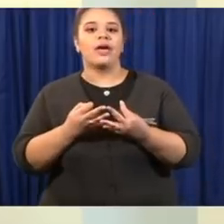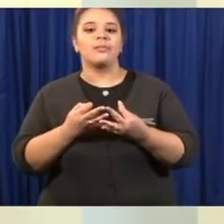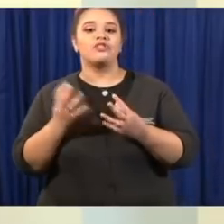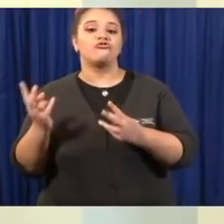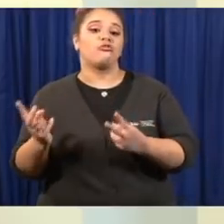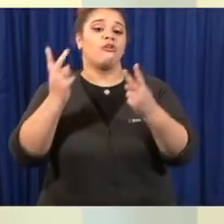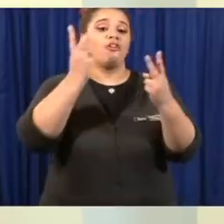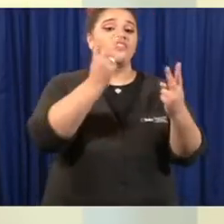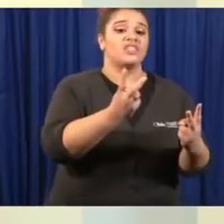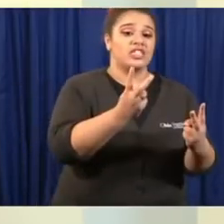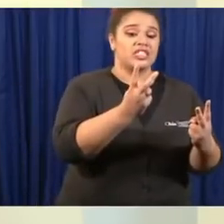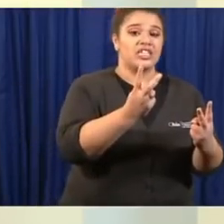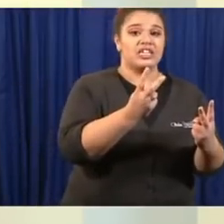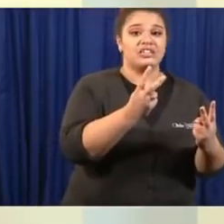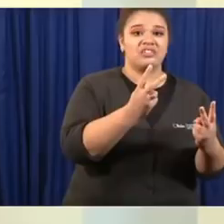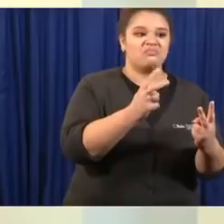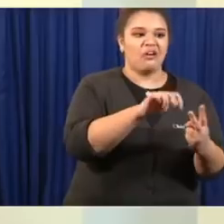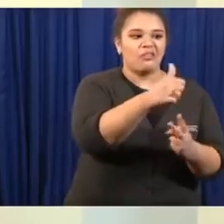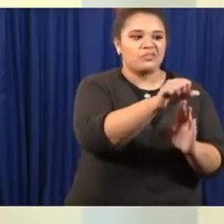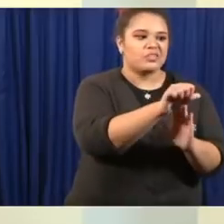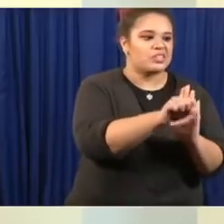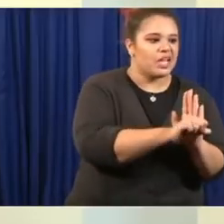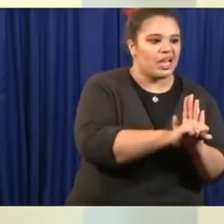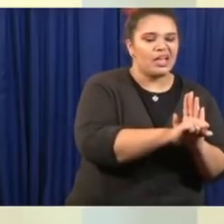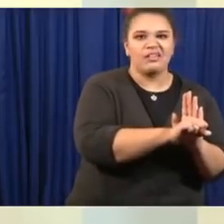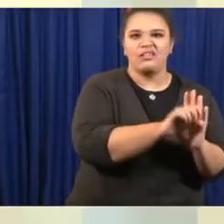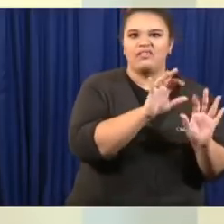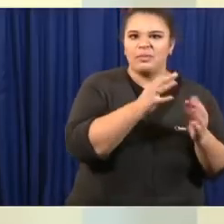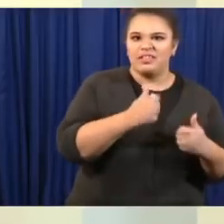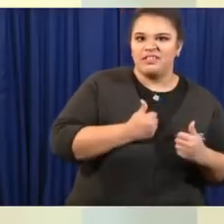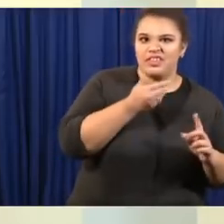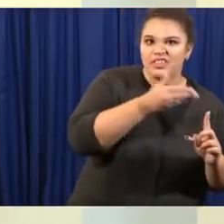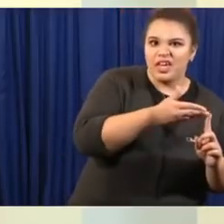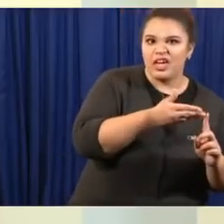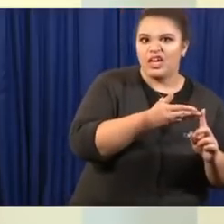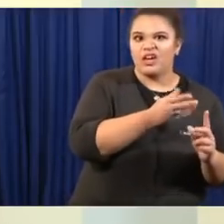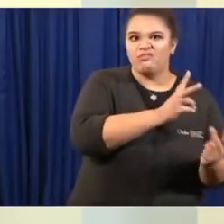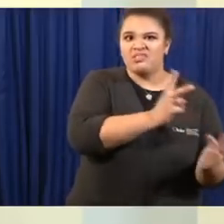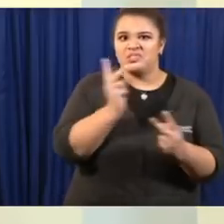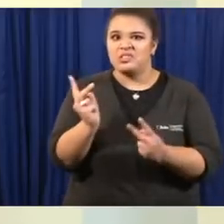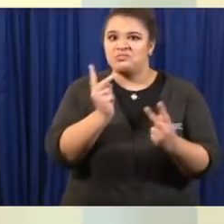family members from out of state or anything like that?